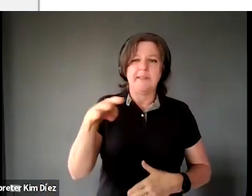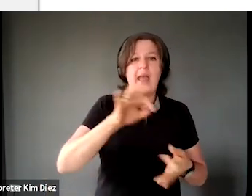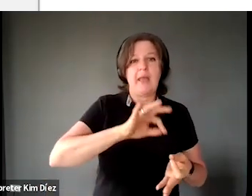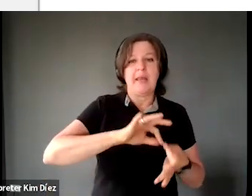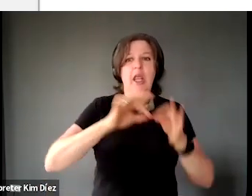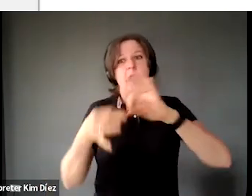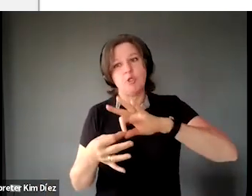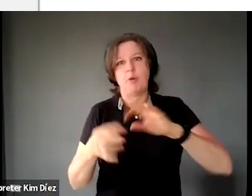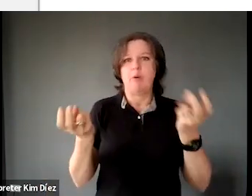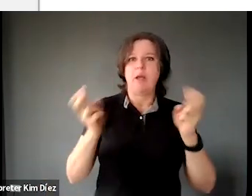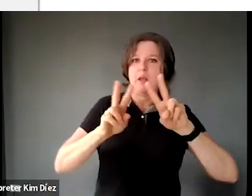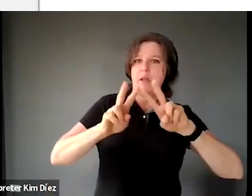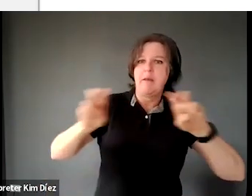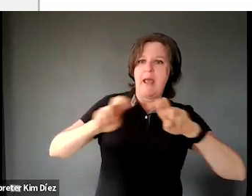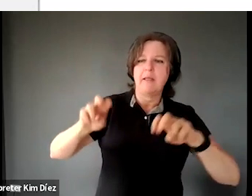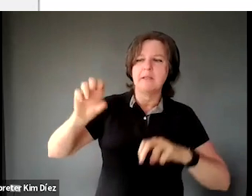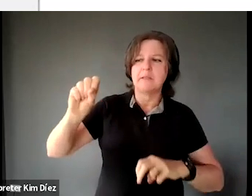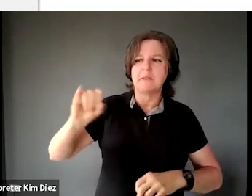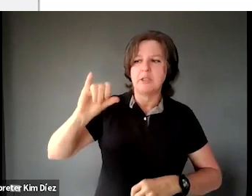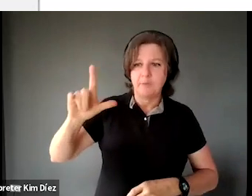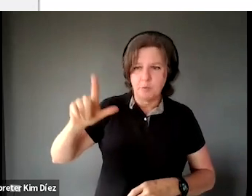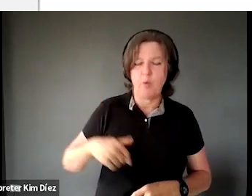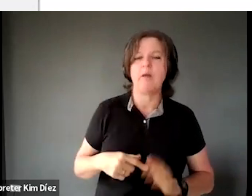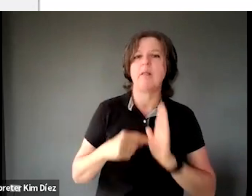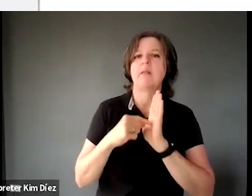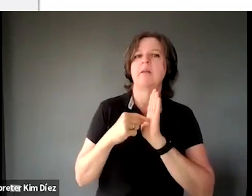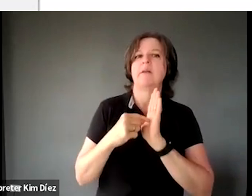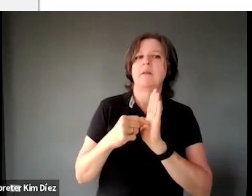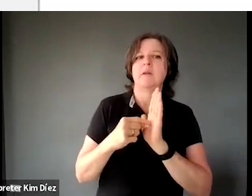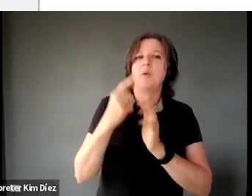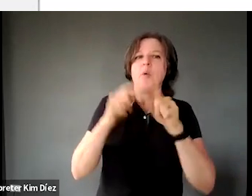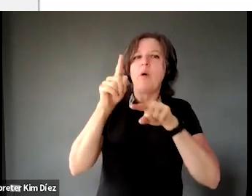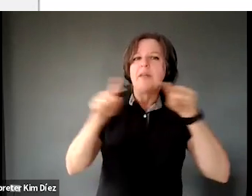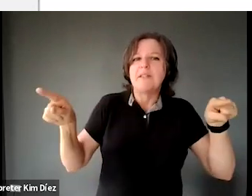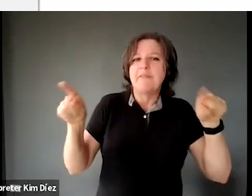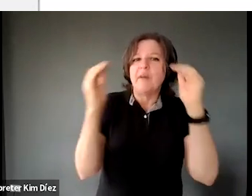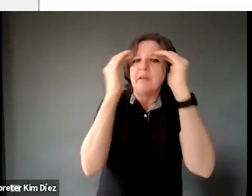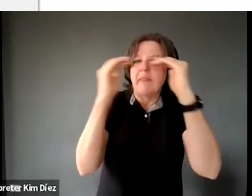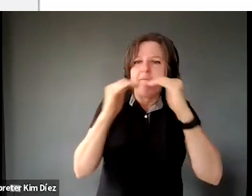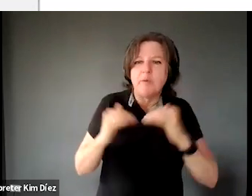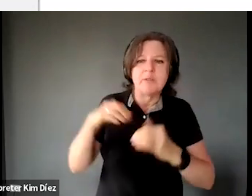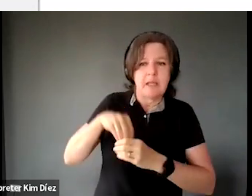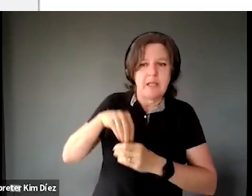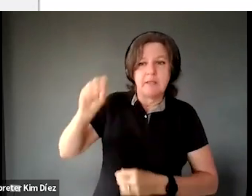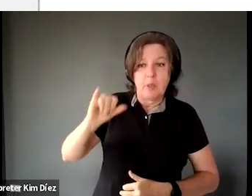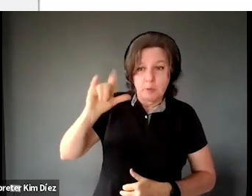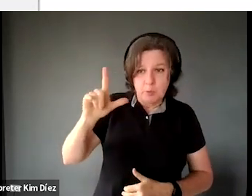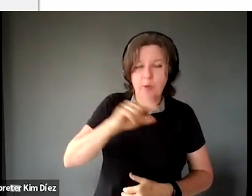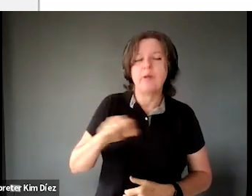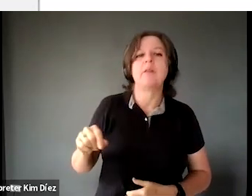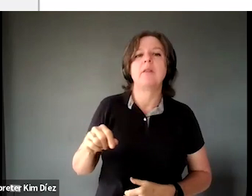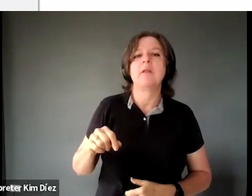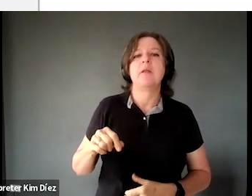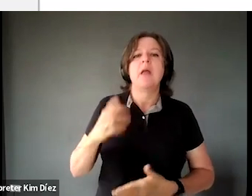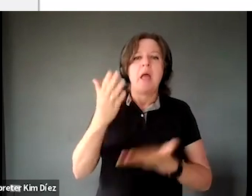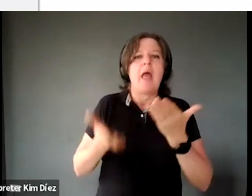show this table here of how to interpret the soil analysis to know what is the amount of nutrients in the